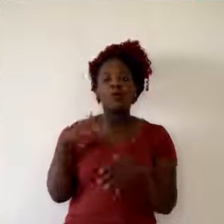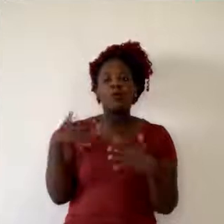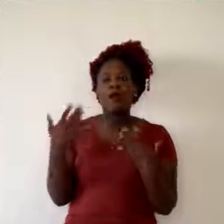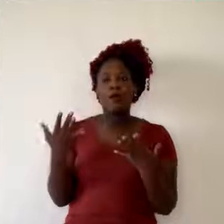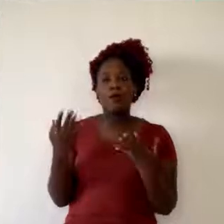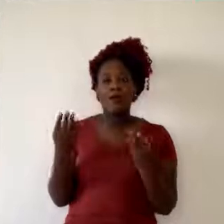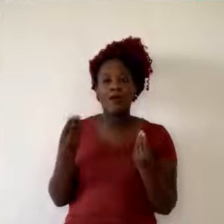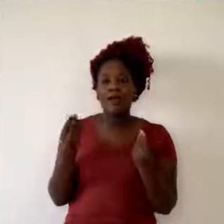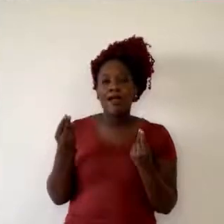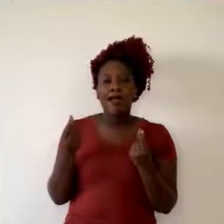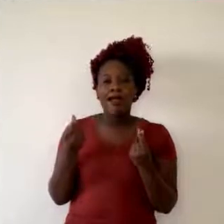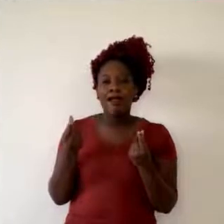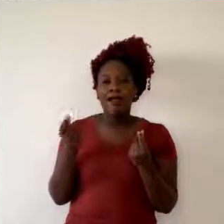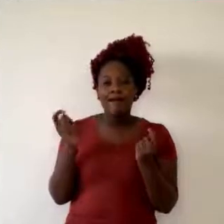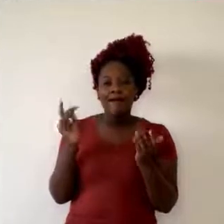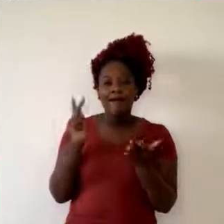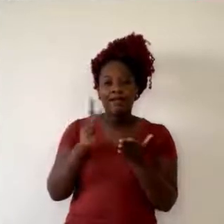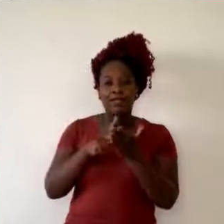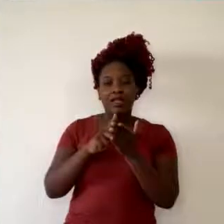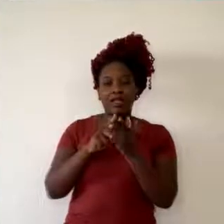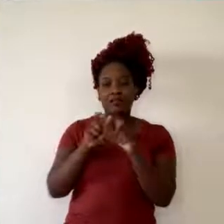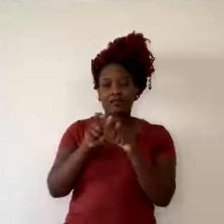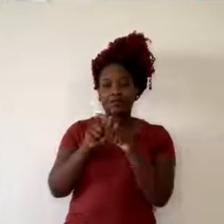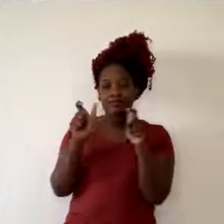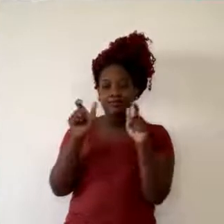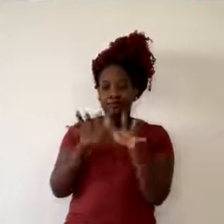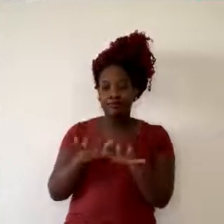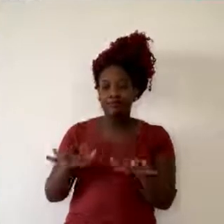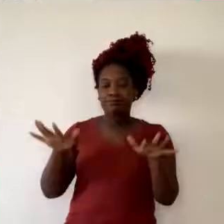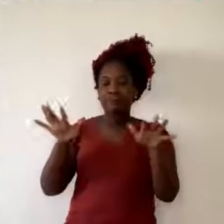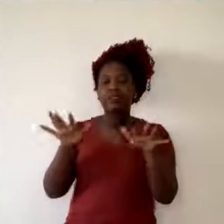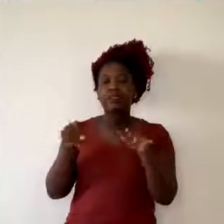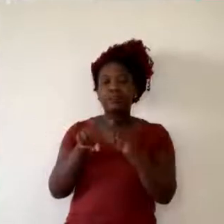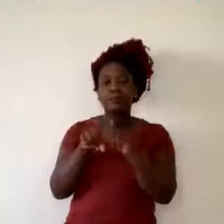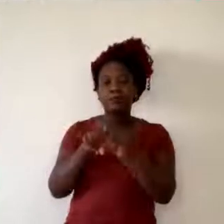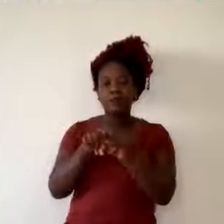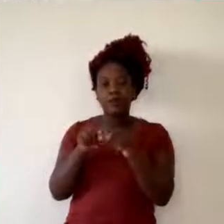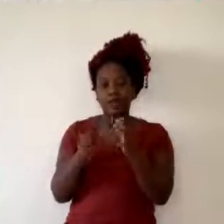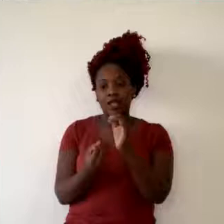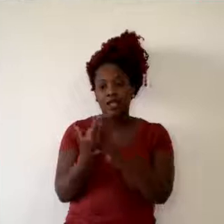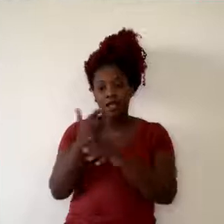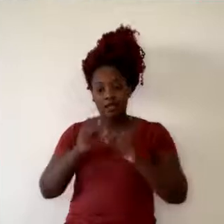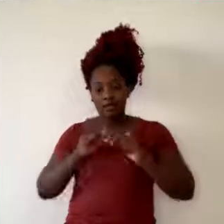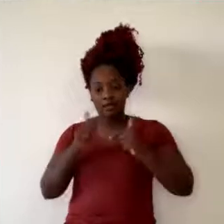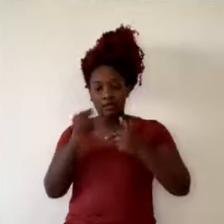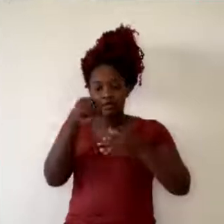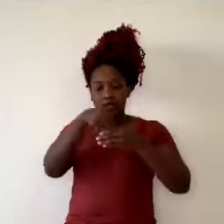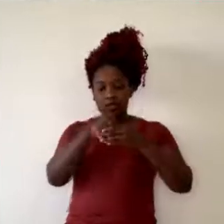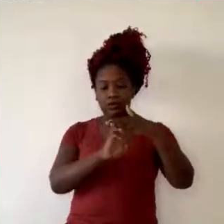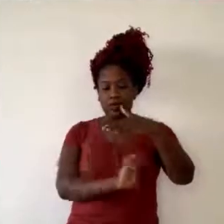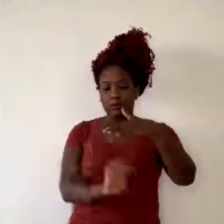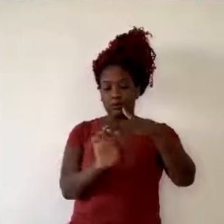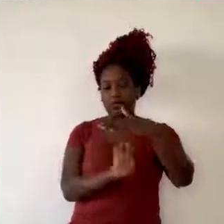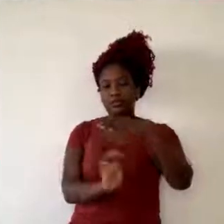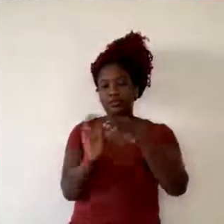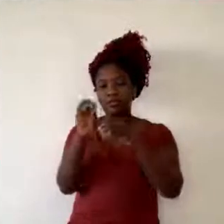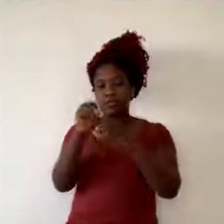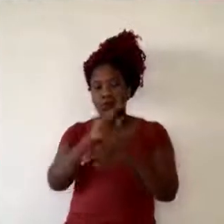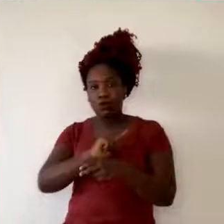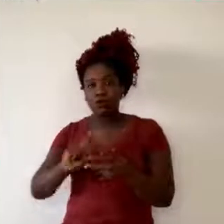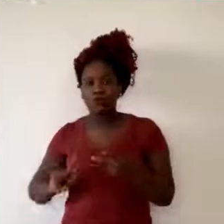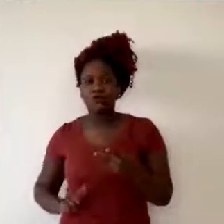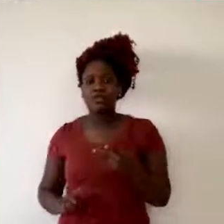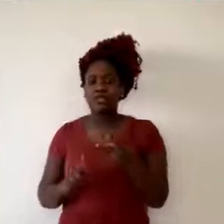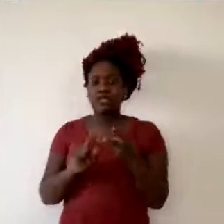of understanding the real broad scope of in having support in